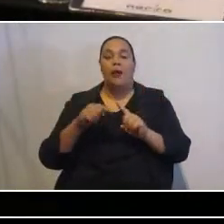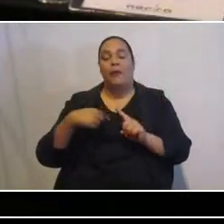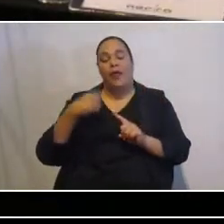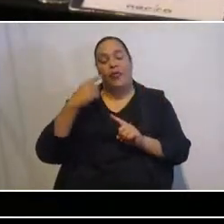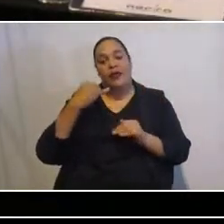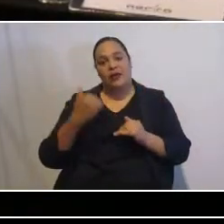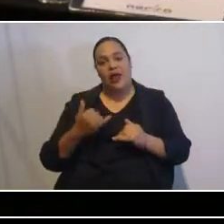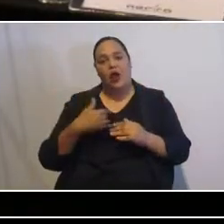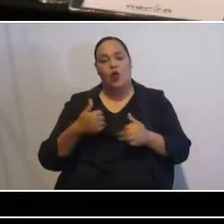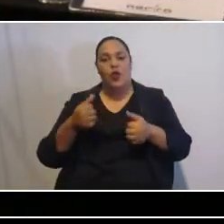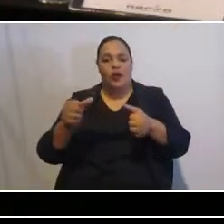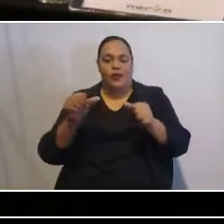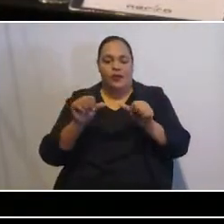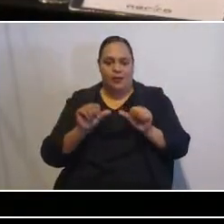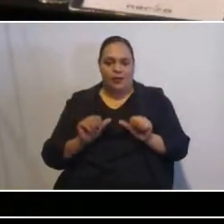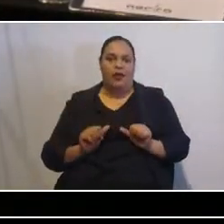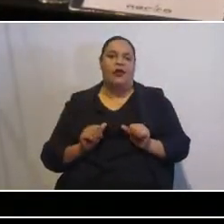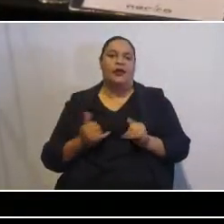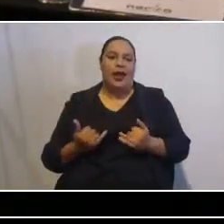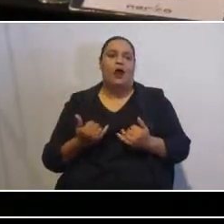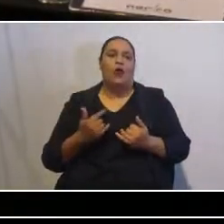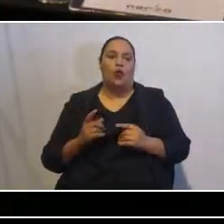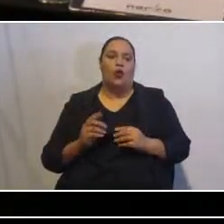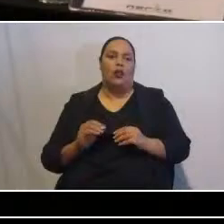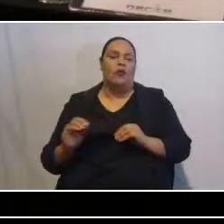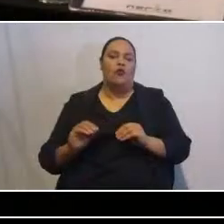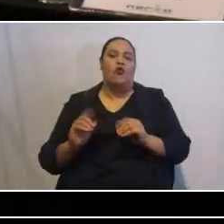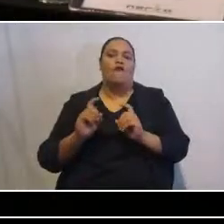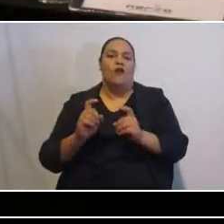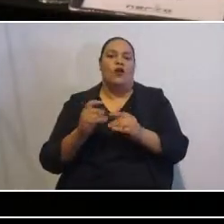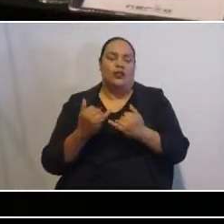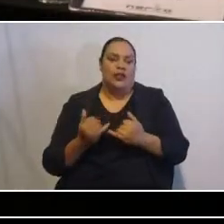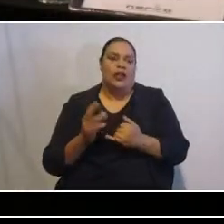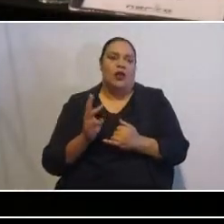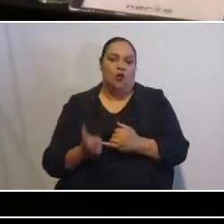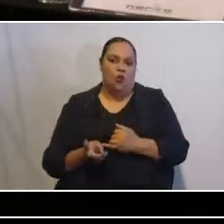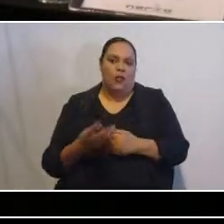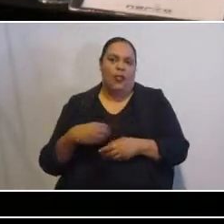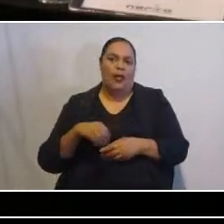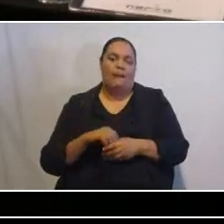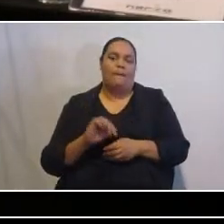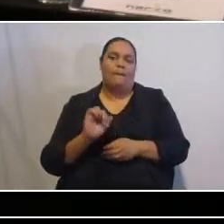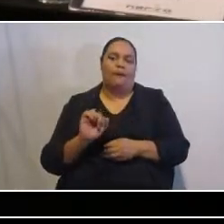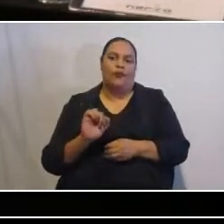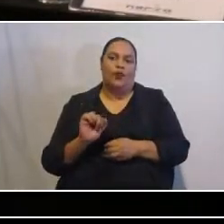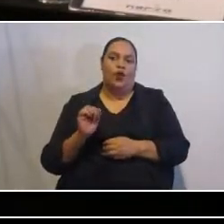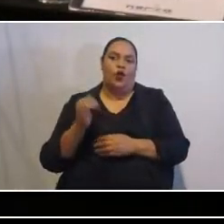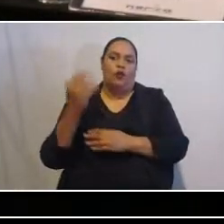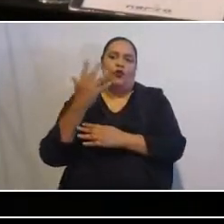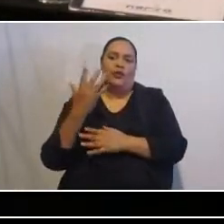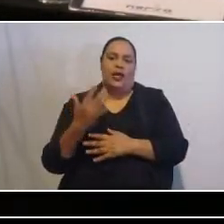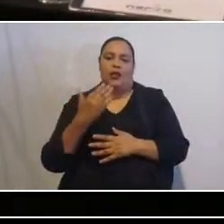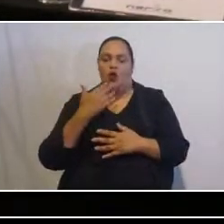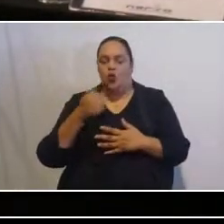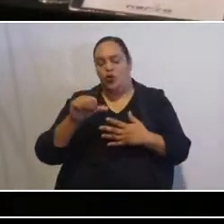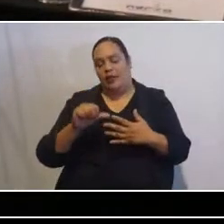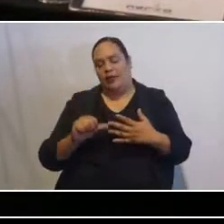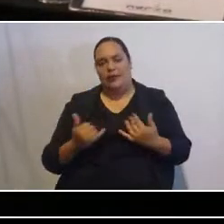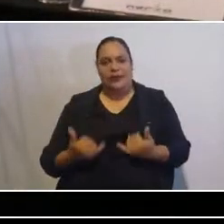we are going to move quite faster with the presenters that are now coming